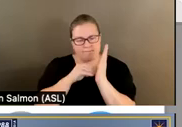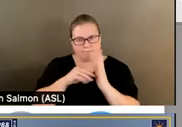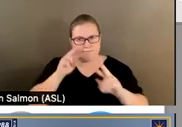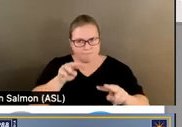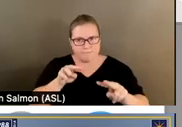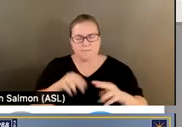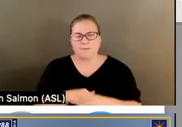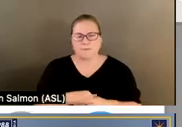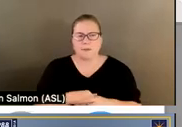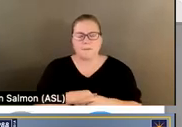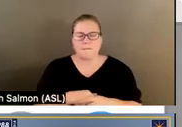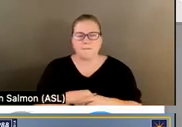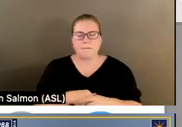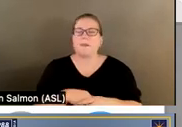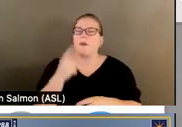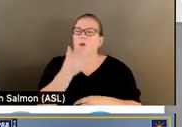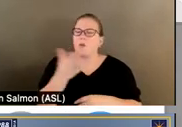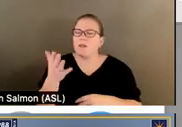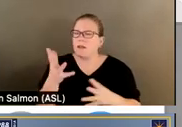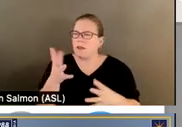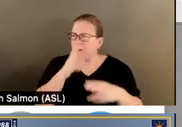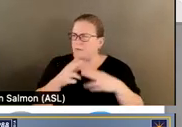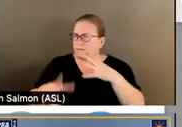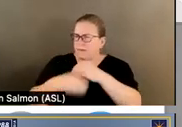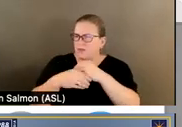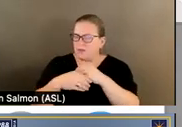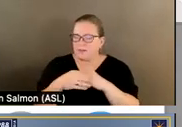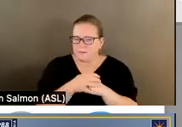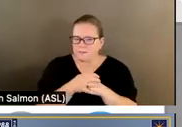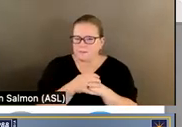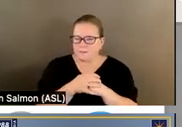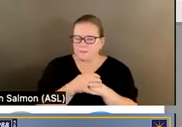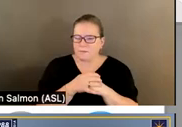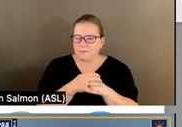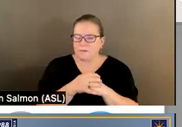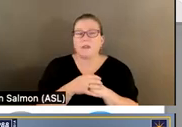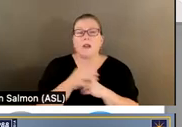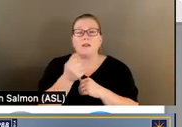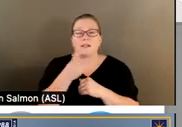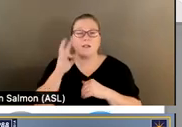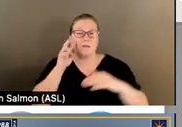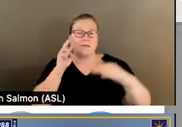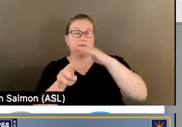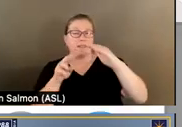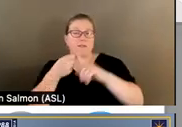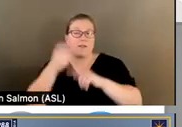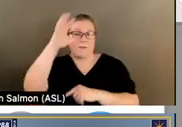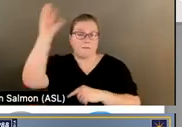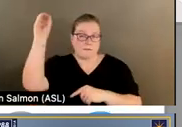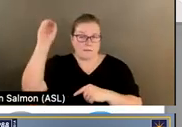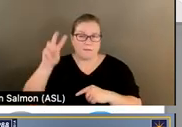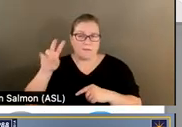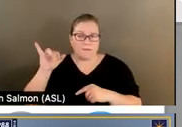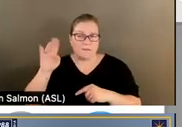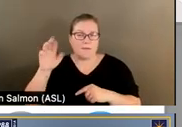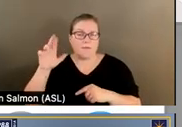thing I'd like to mention before I turn it back over to Commissioner Johnson is that our federal projections from Vibrant suggested that our